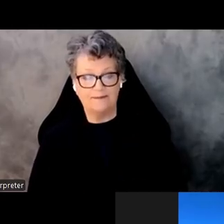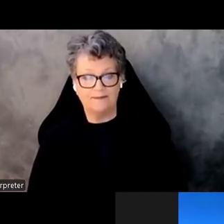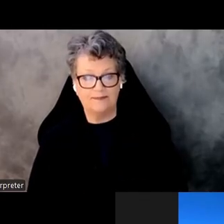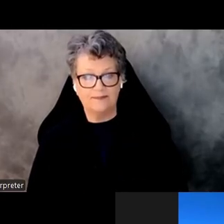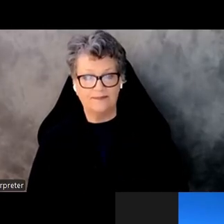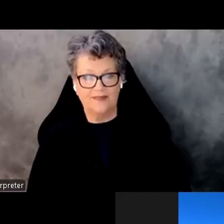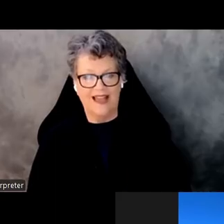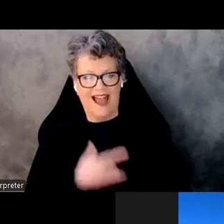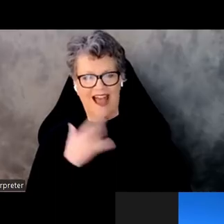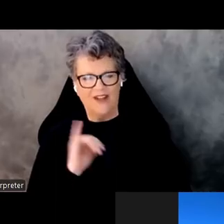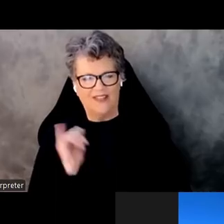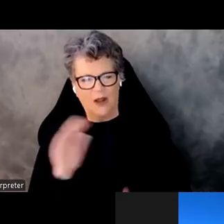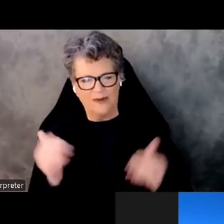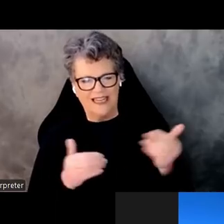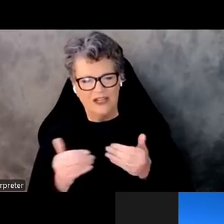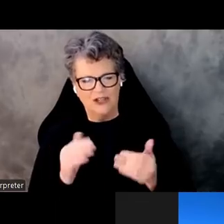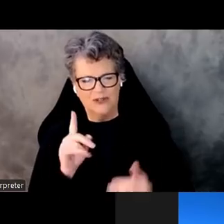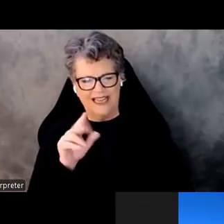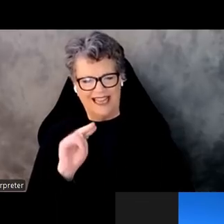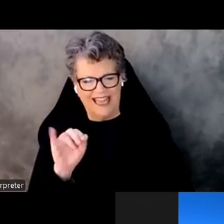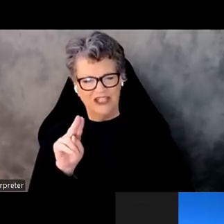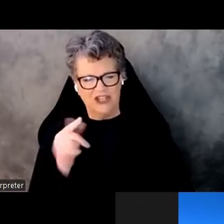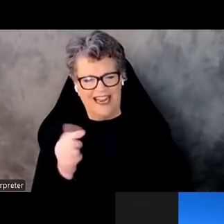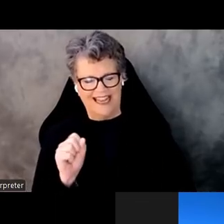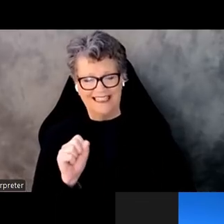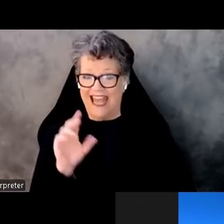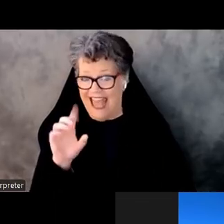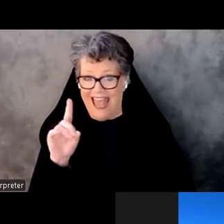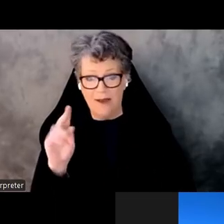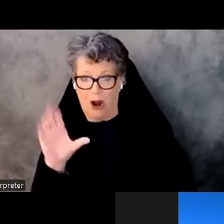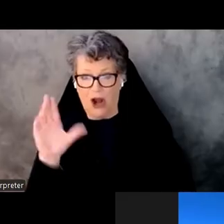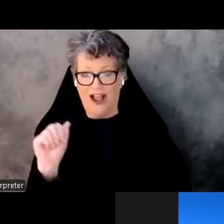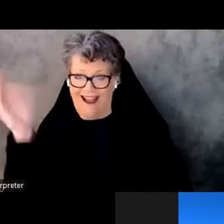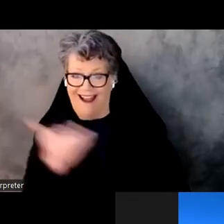I felt like I was introducing Ken Jennings there. Ed Barca.